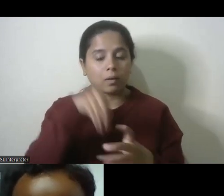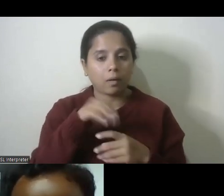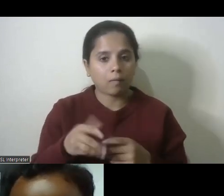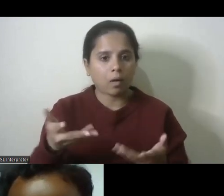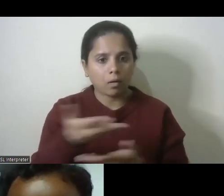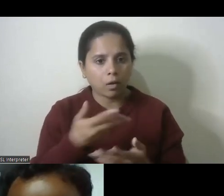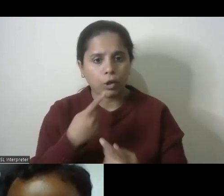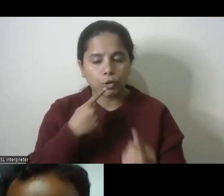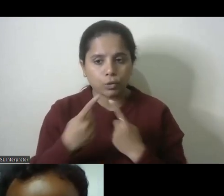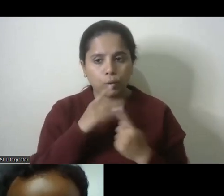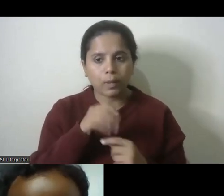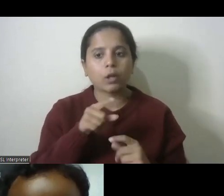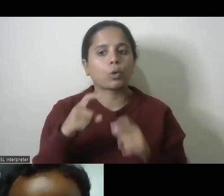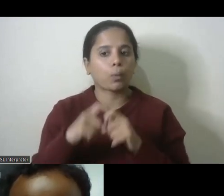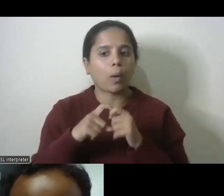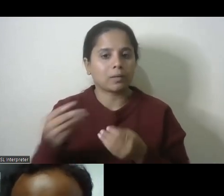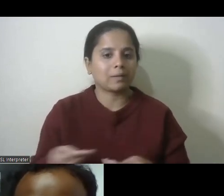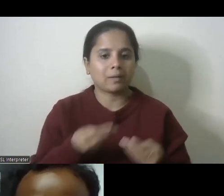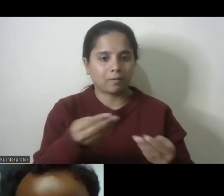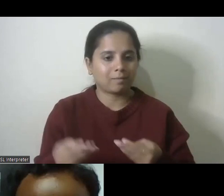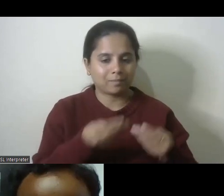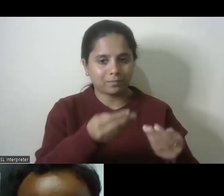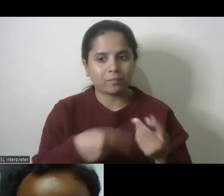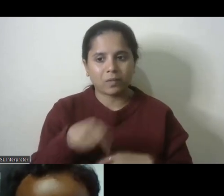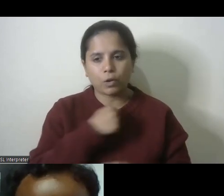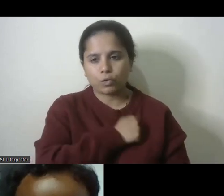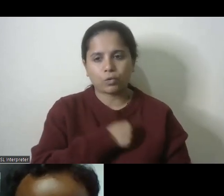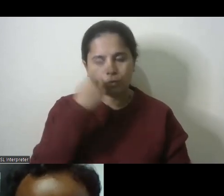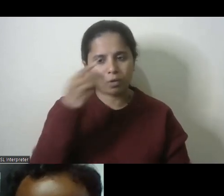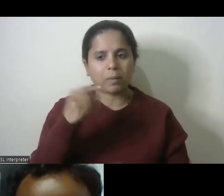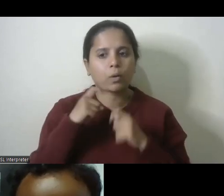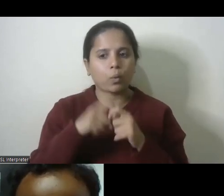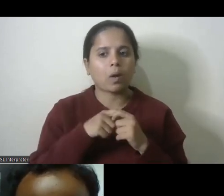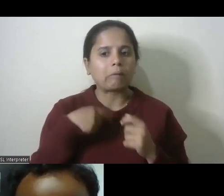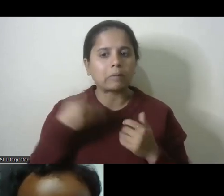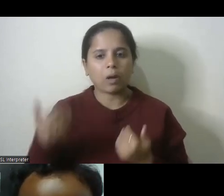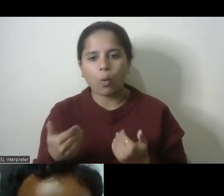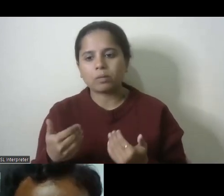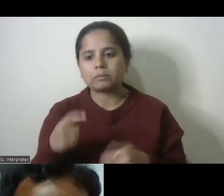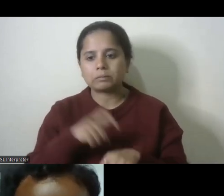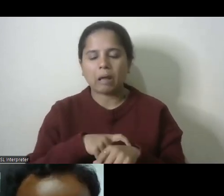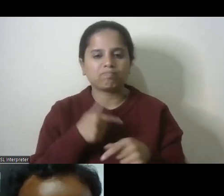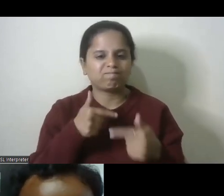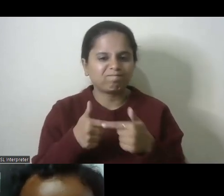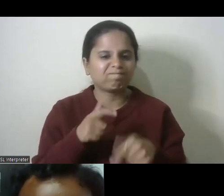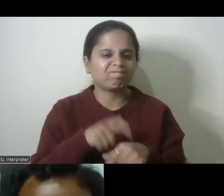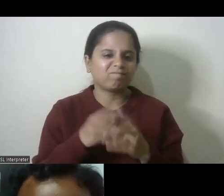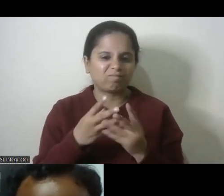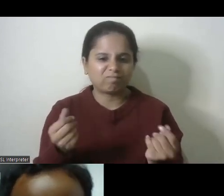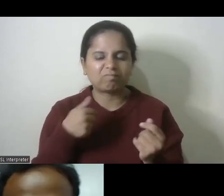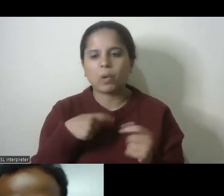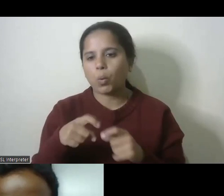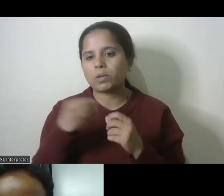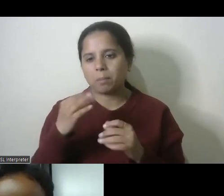discussions, giving the questions. And so sorry for the some questions we have not taken because of the time constraints. And